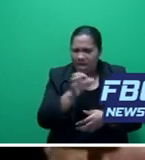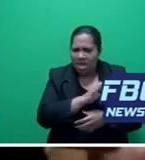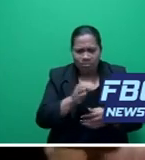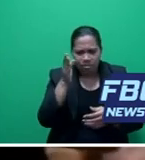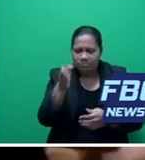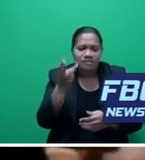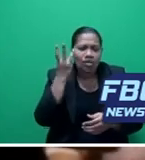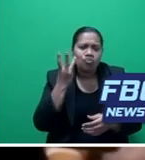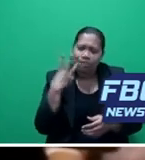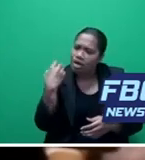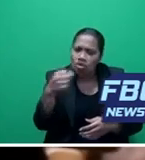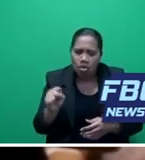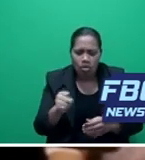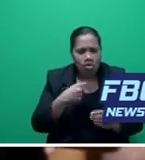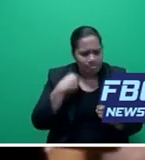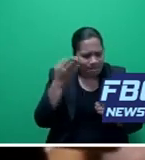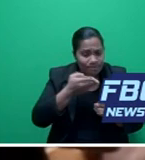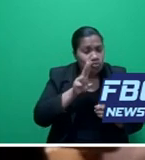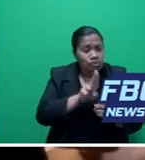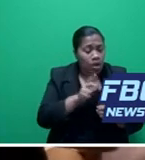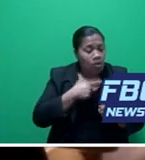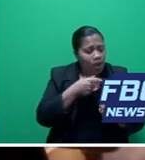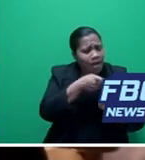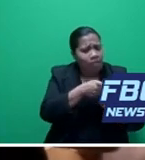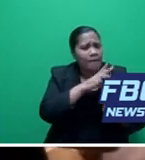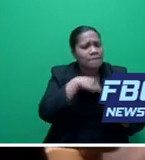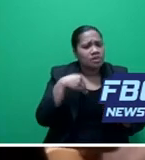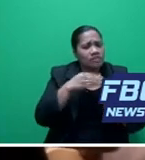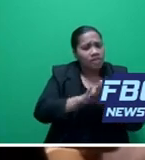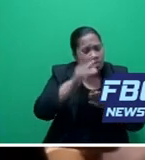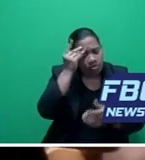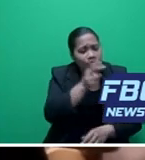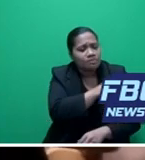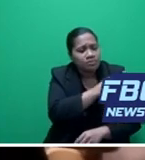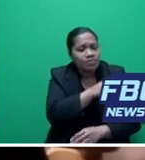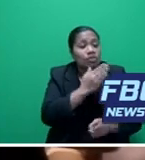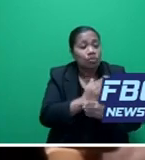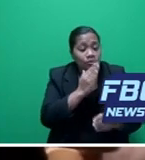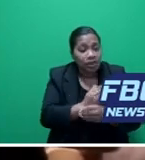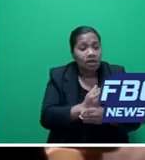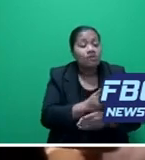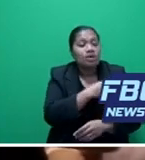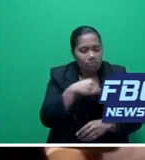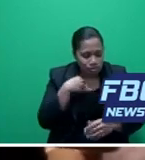I refer to her as Minister for Education, responsible for the work of the Ministry of Education.